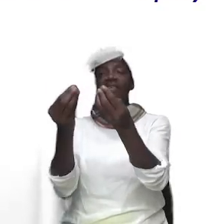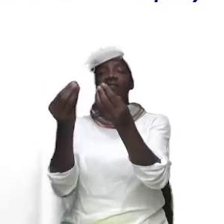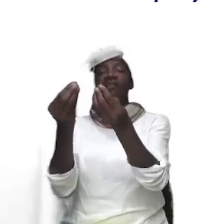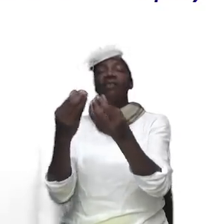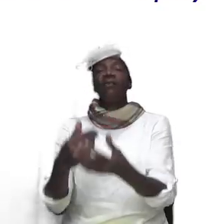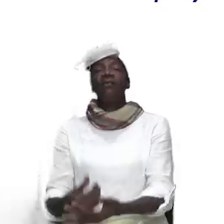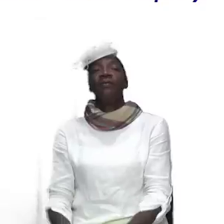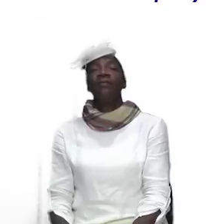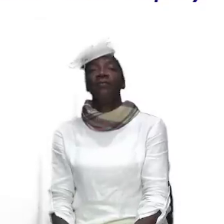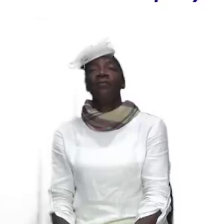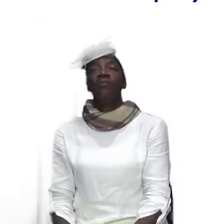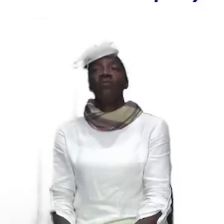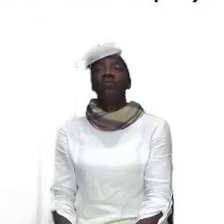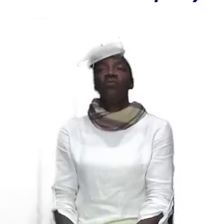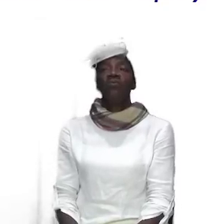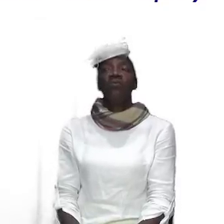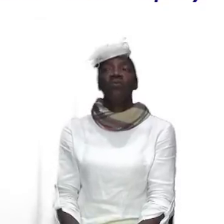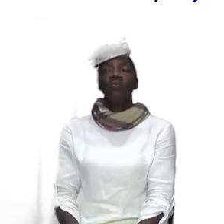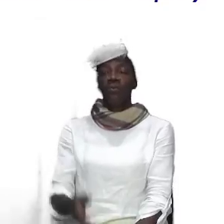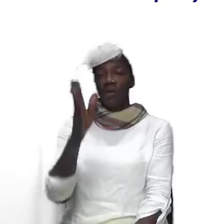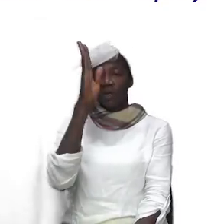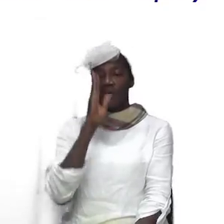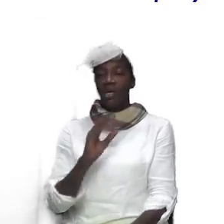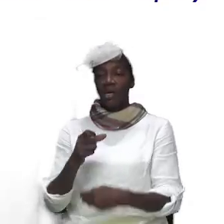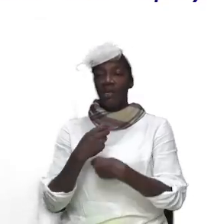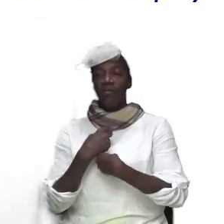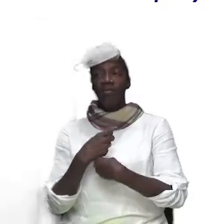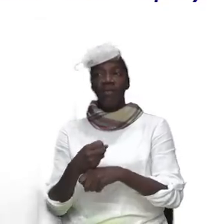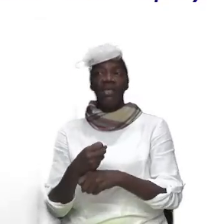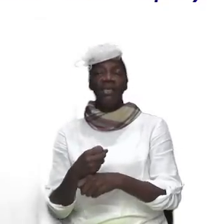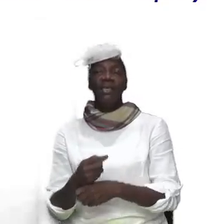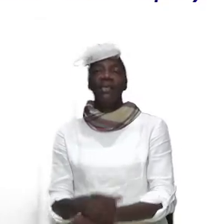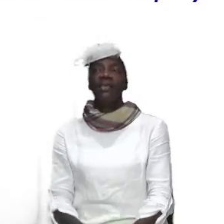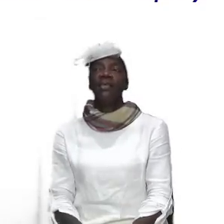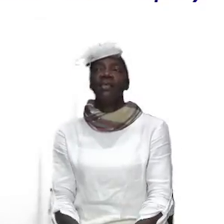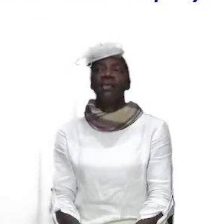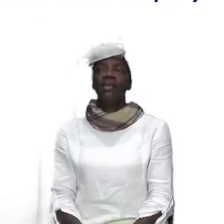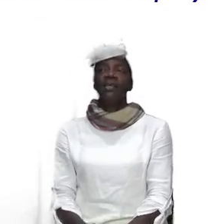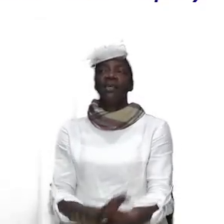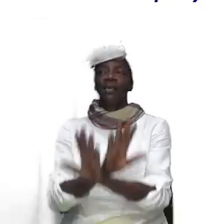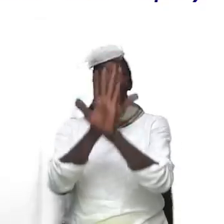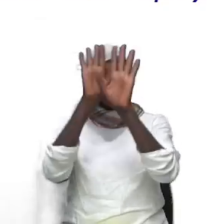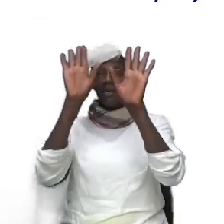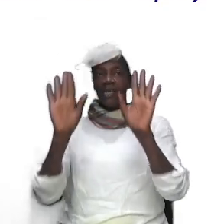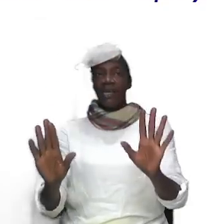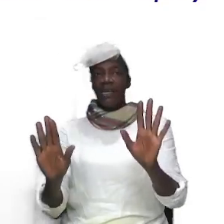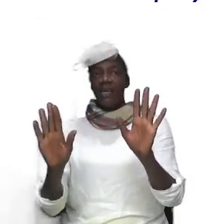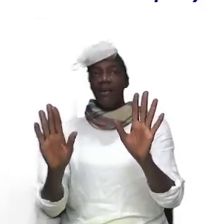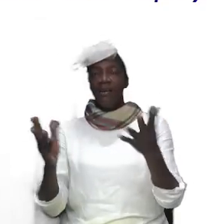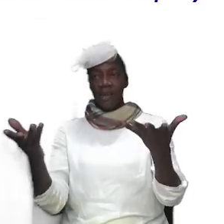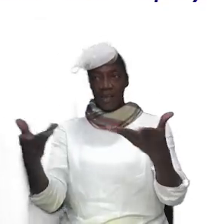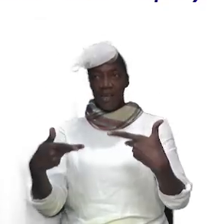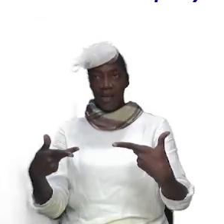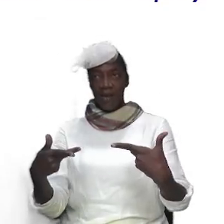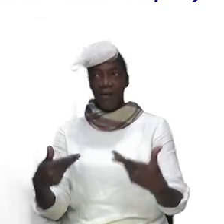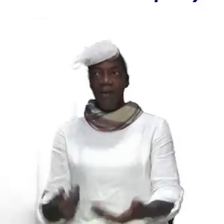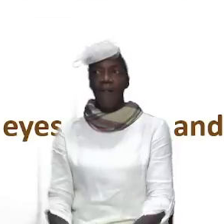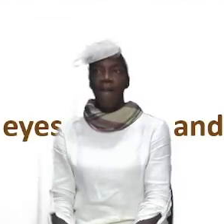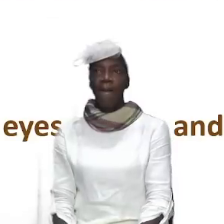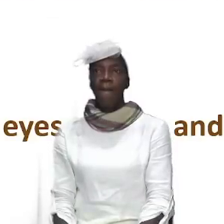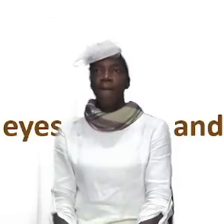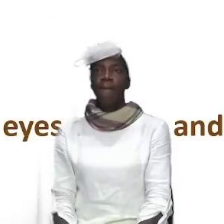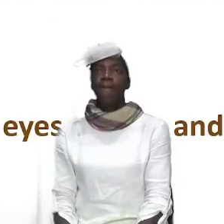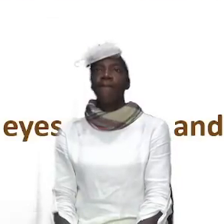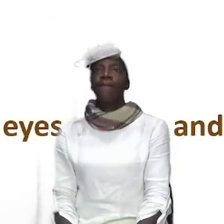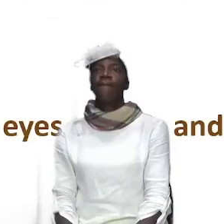And God has made it explicitly clear right here. And